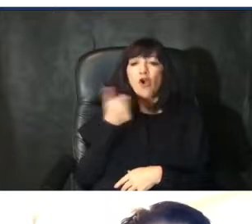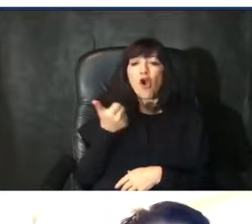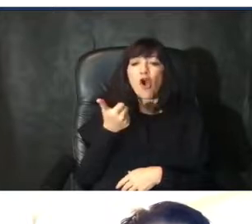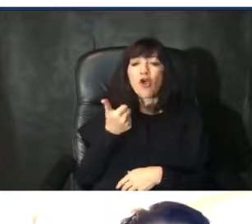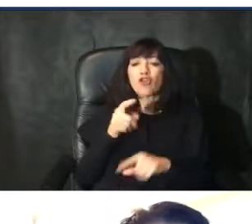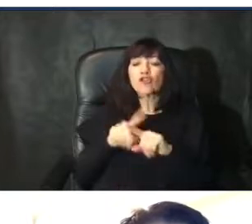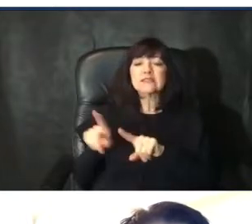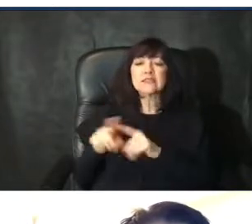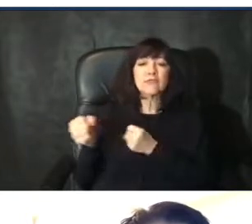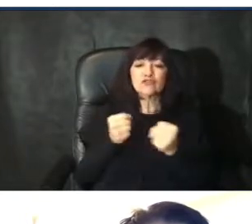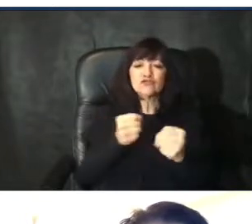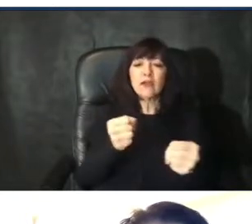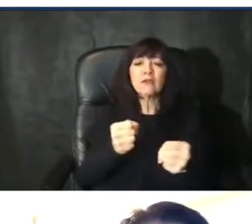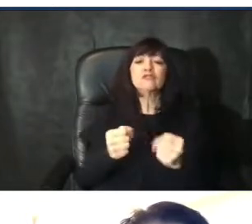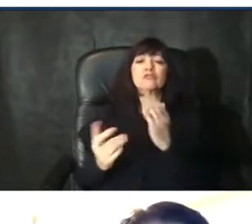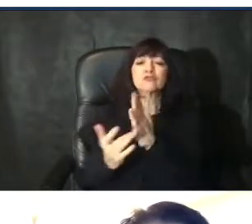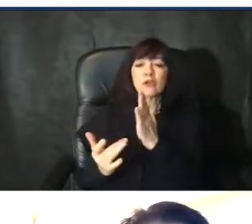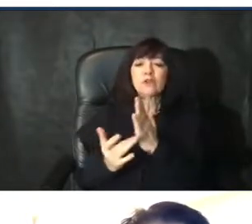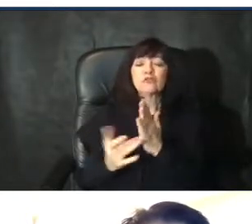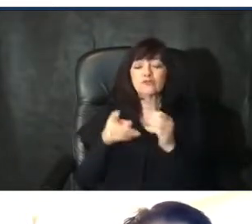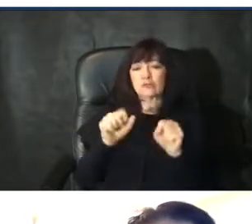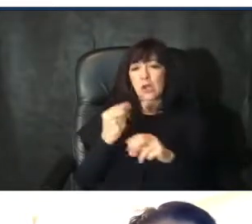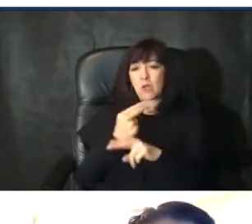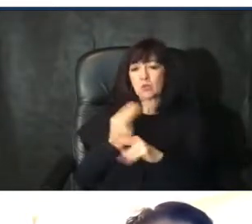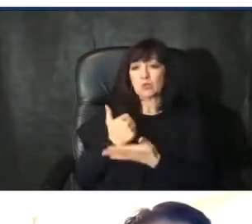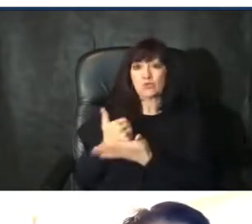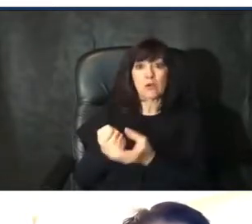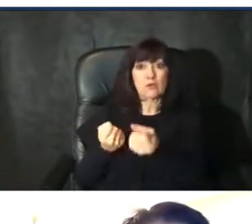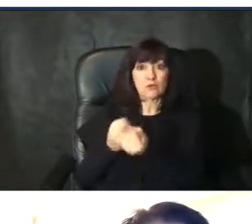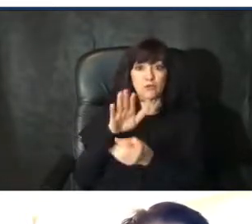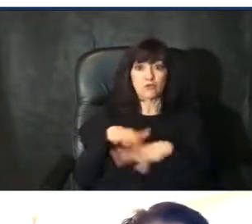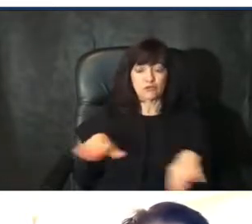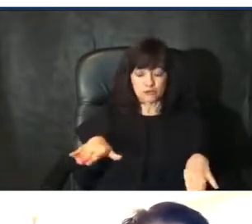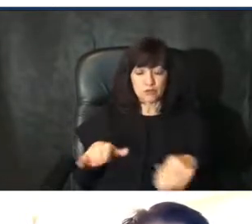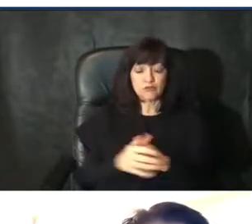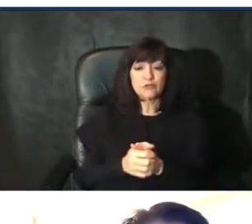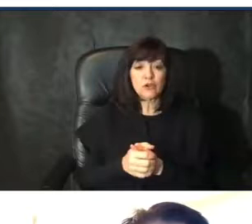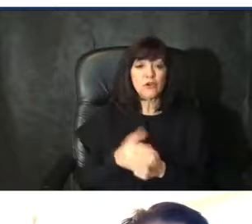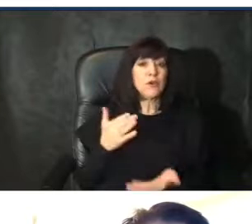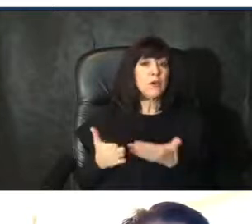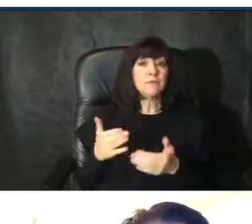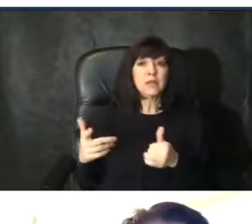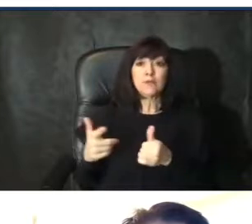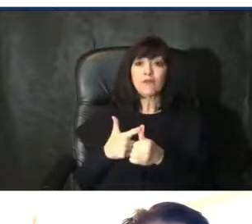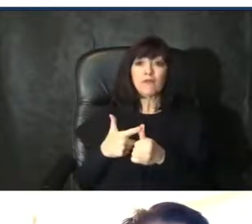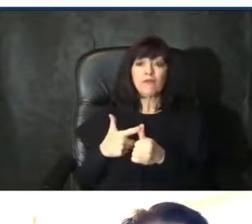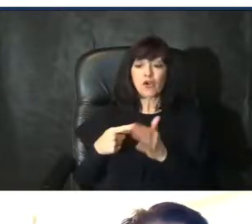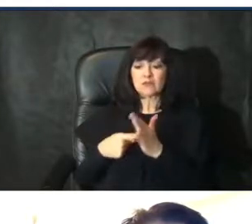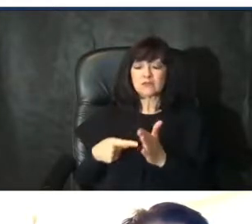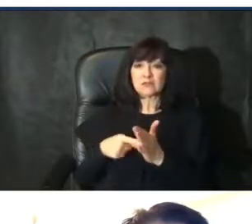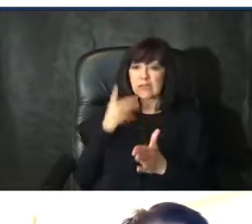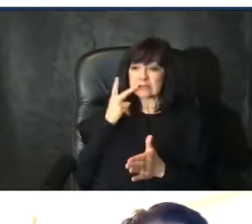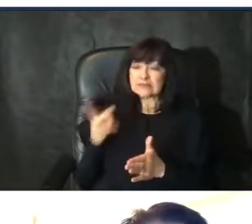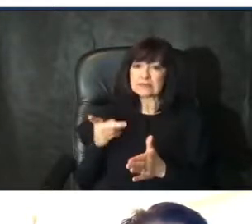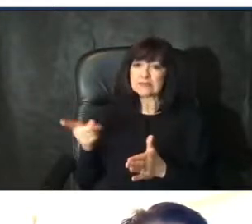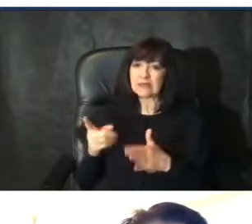your kids. So first, the first sign might be increased isolation and loneliness. And that